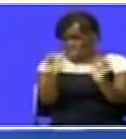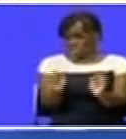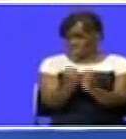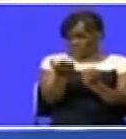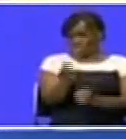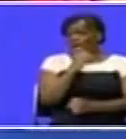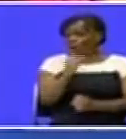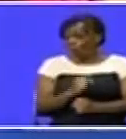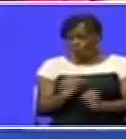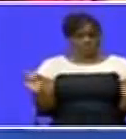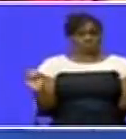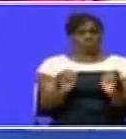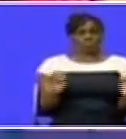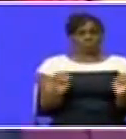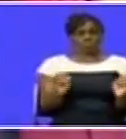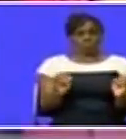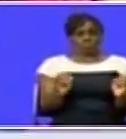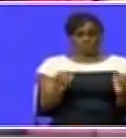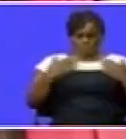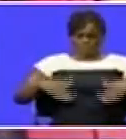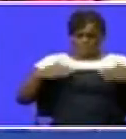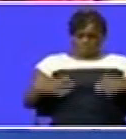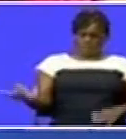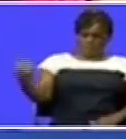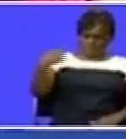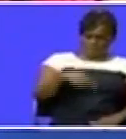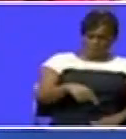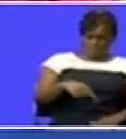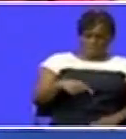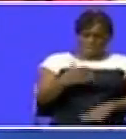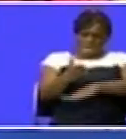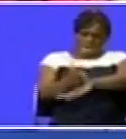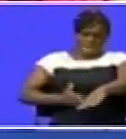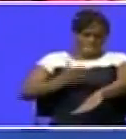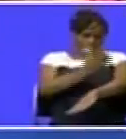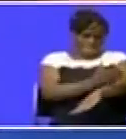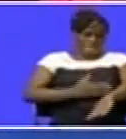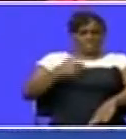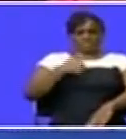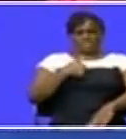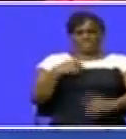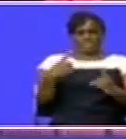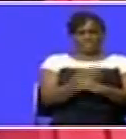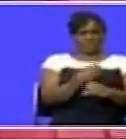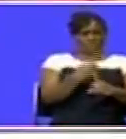stay in the village. Kipo watu wakiingia, wakanikata hapa, na hapa,